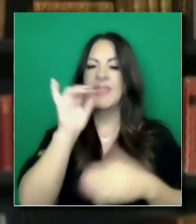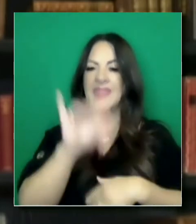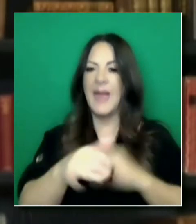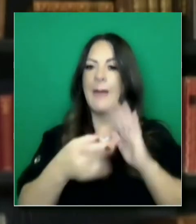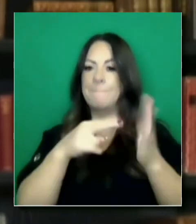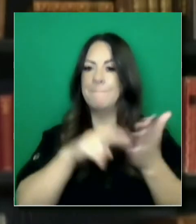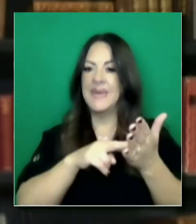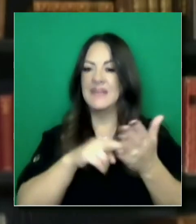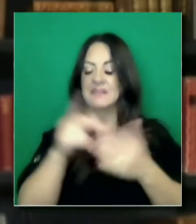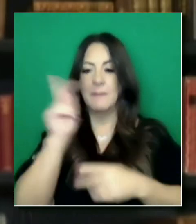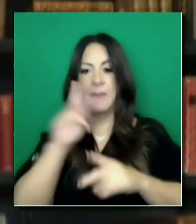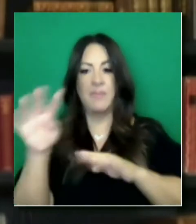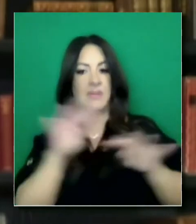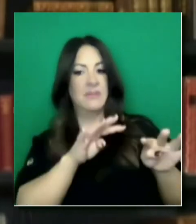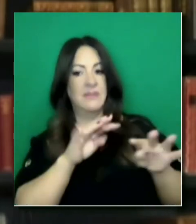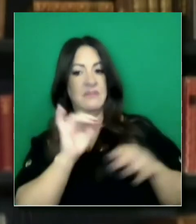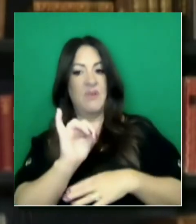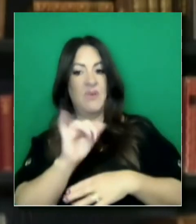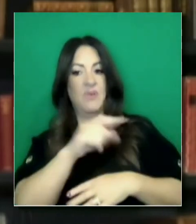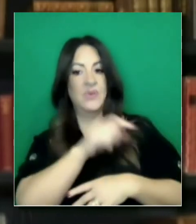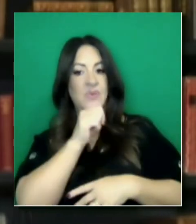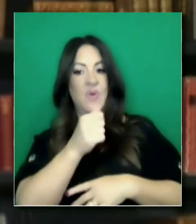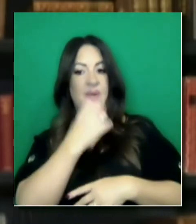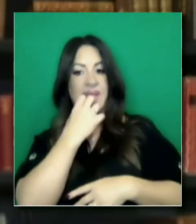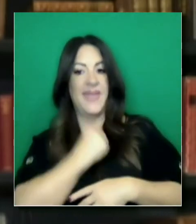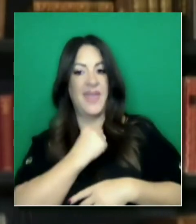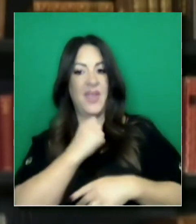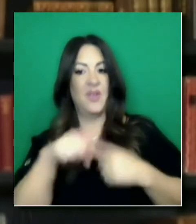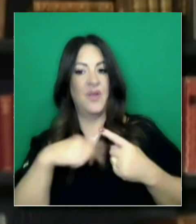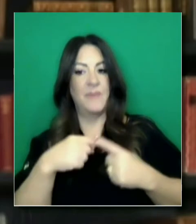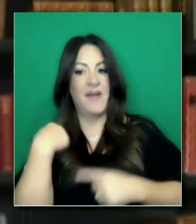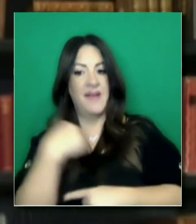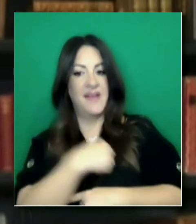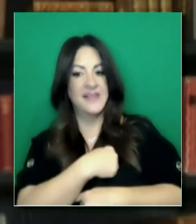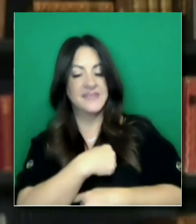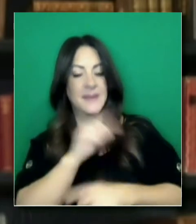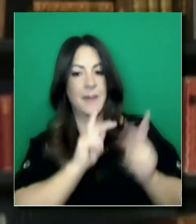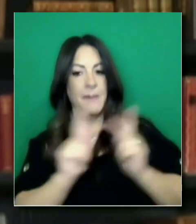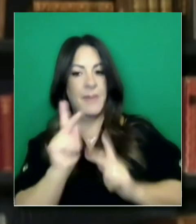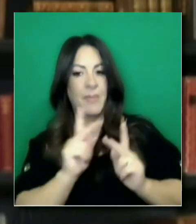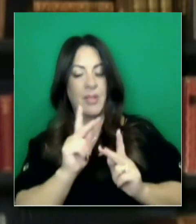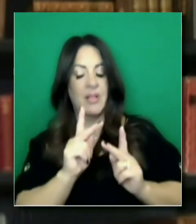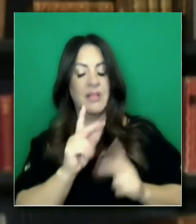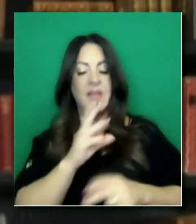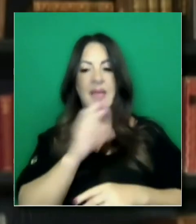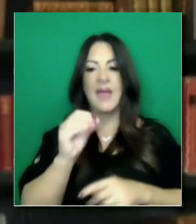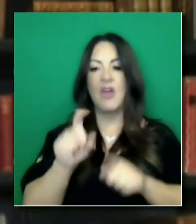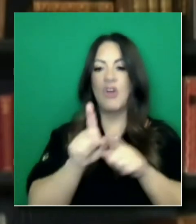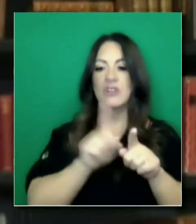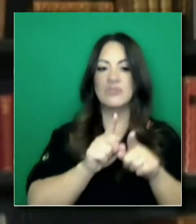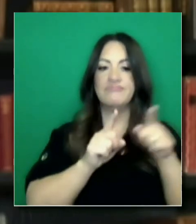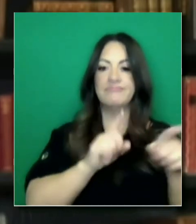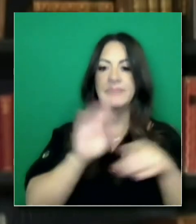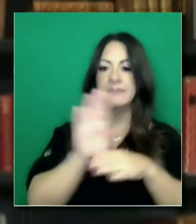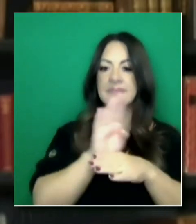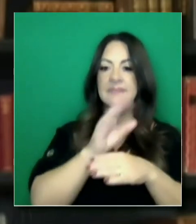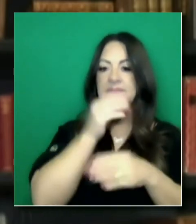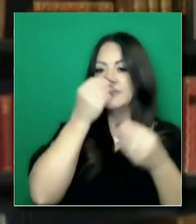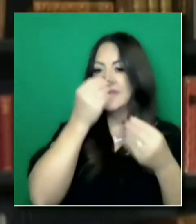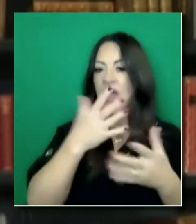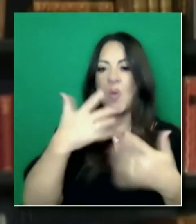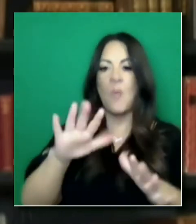messages. One, you don't care about the health of your community in that respect. But number two, that you obviously don't care to get the